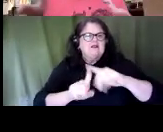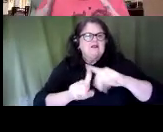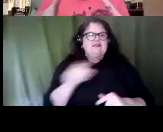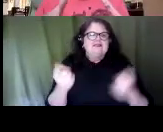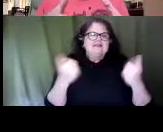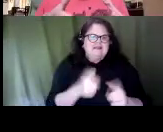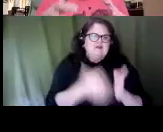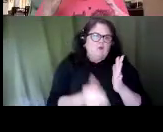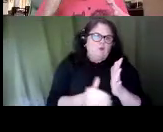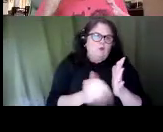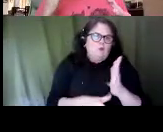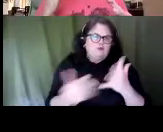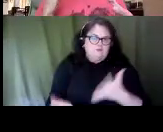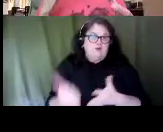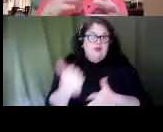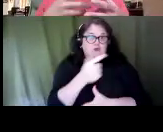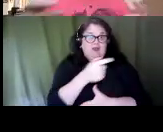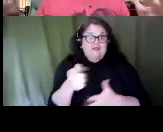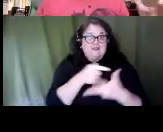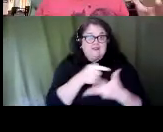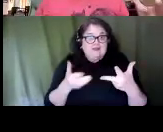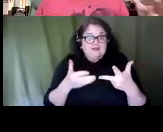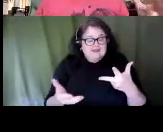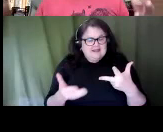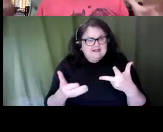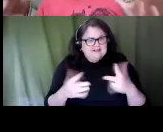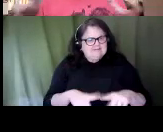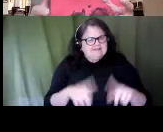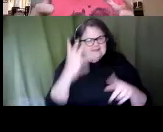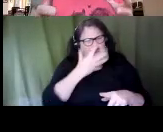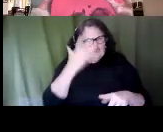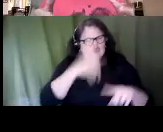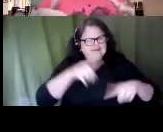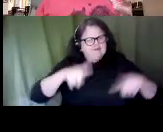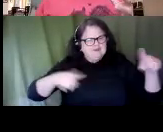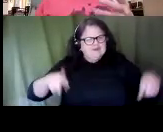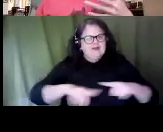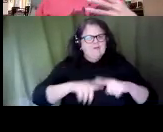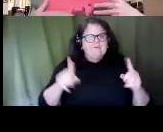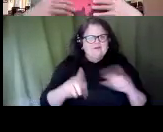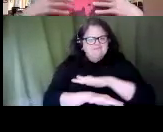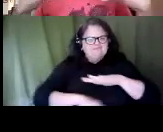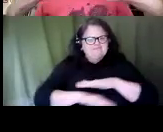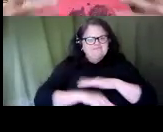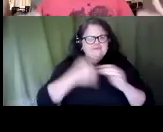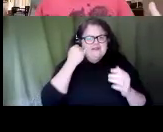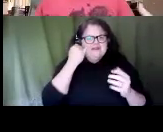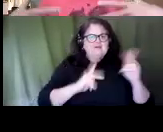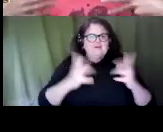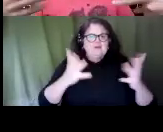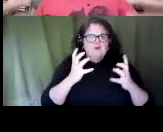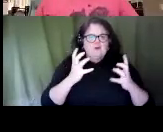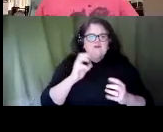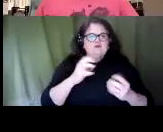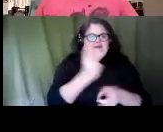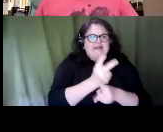really important to prioritize. And they take different shapes, but the core is, if people want to steward land, take